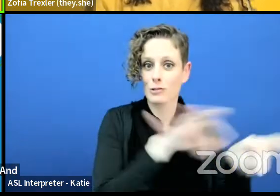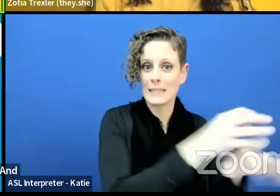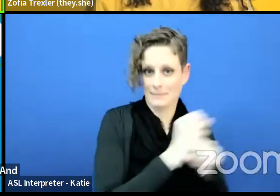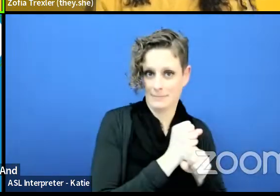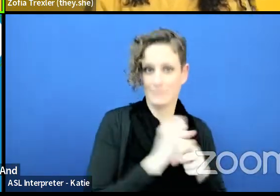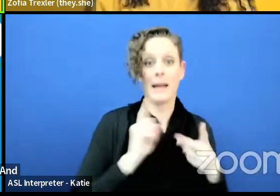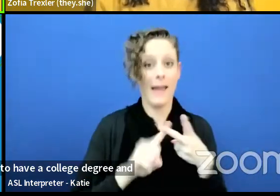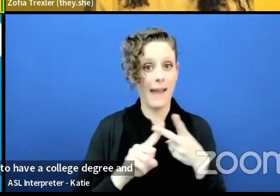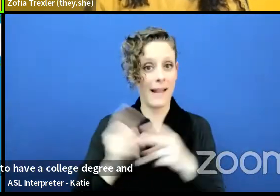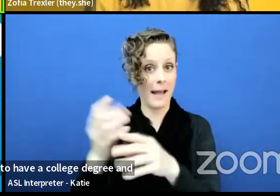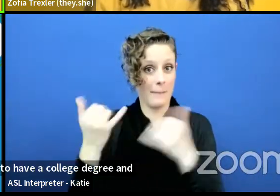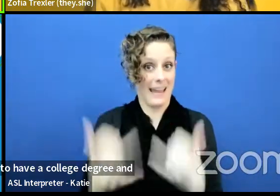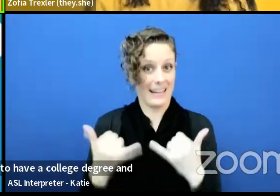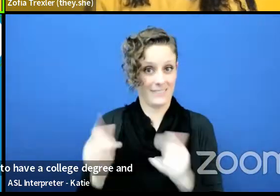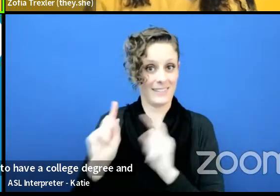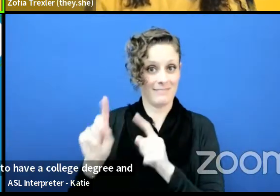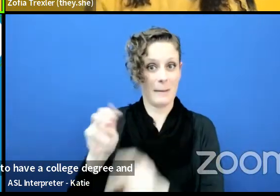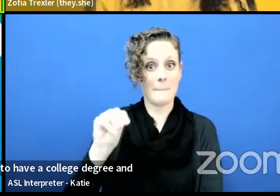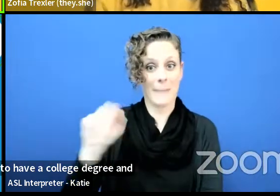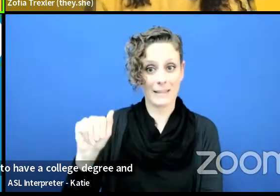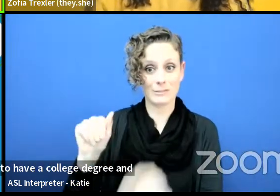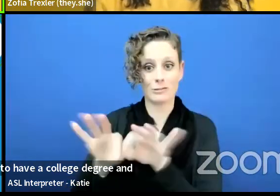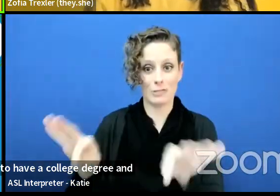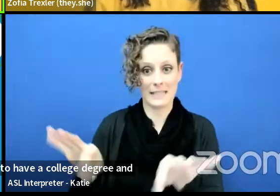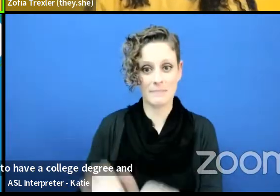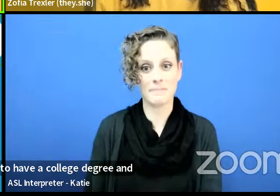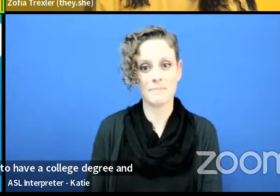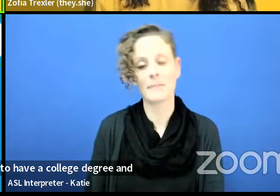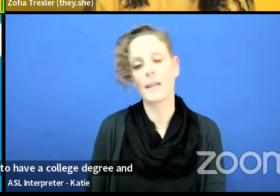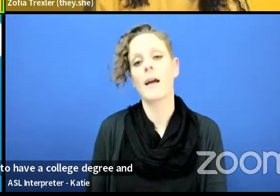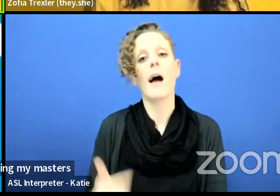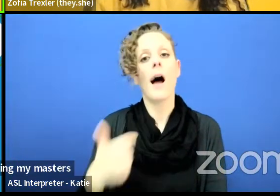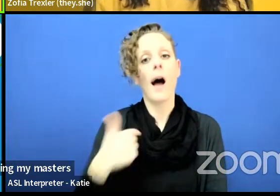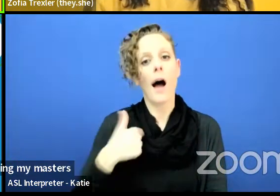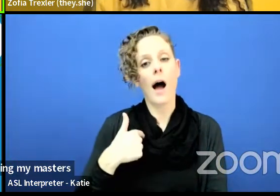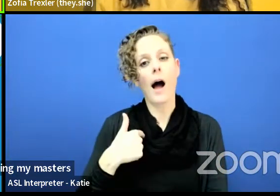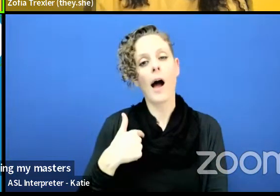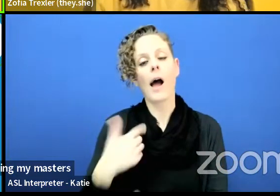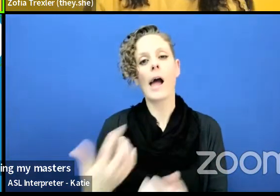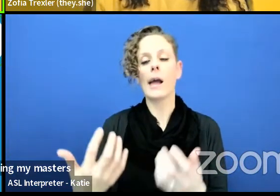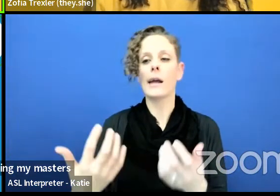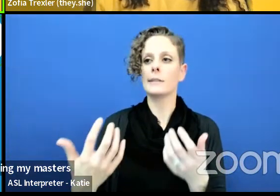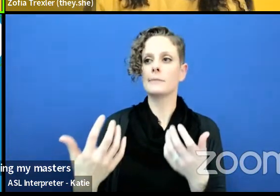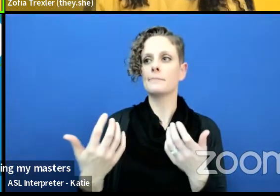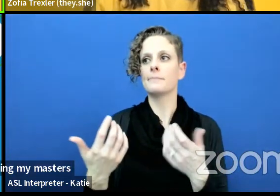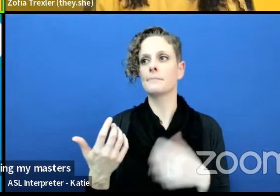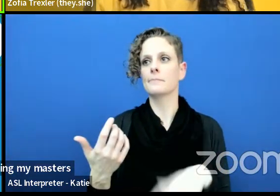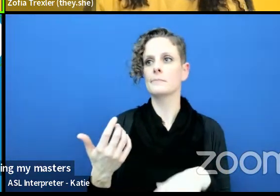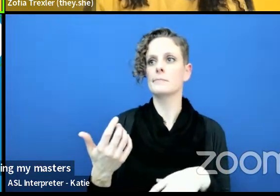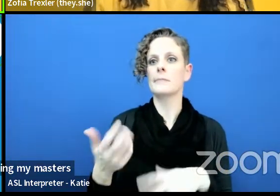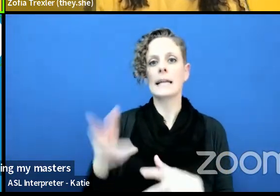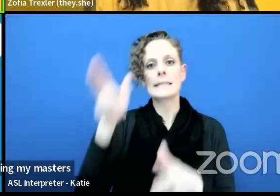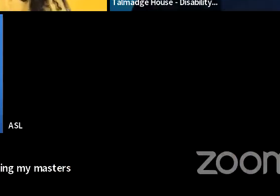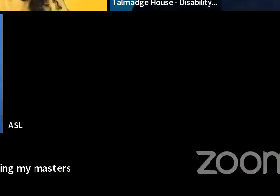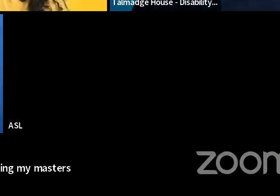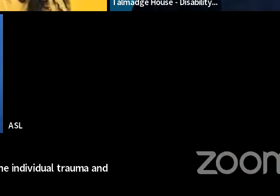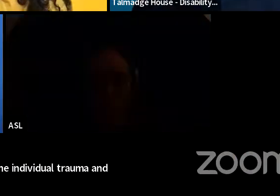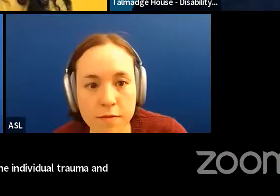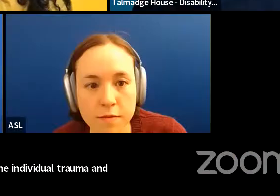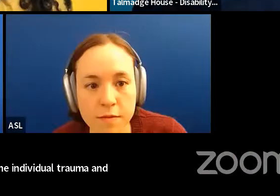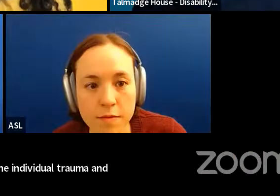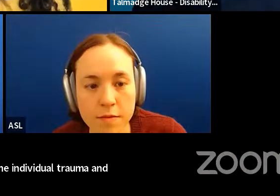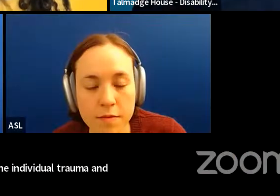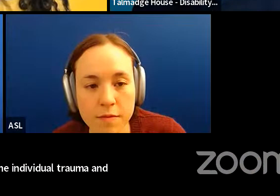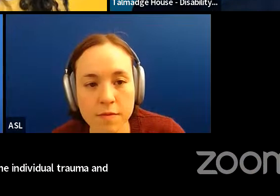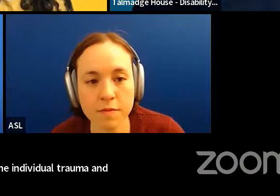degree. So I take in the individual trauma and the sacrifices that my